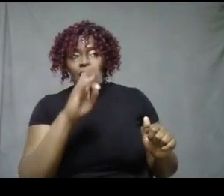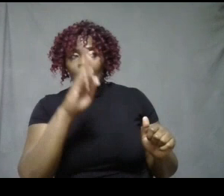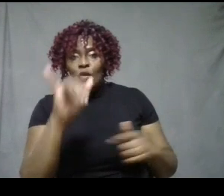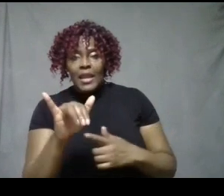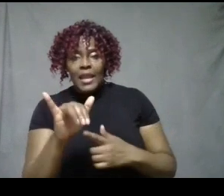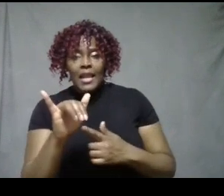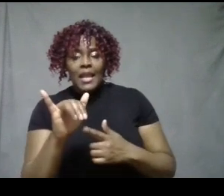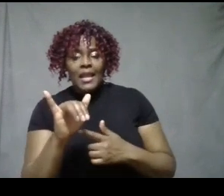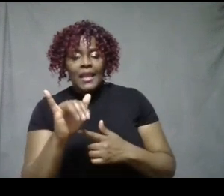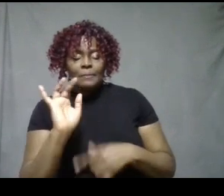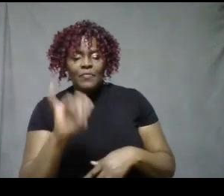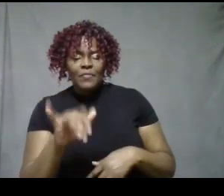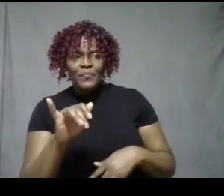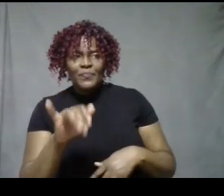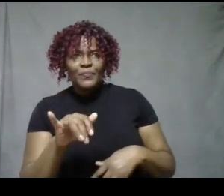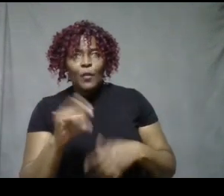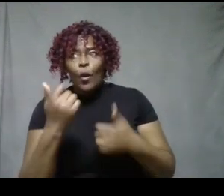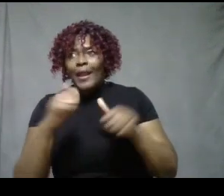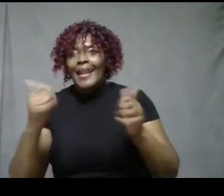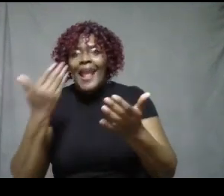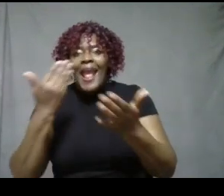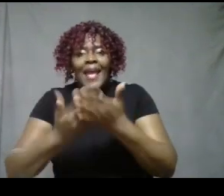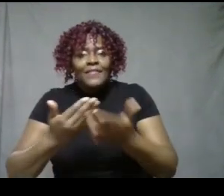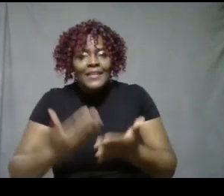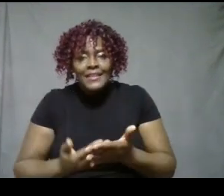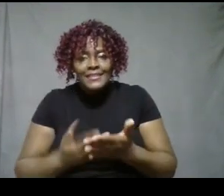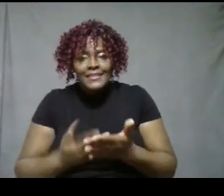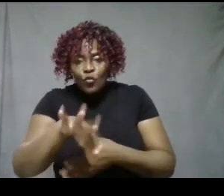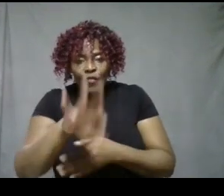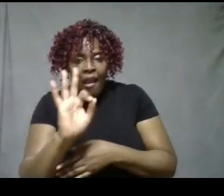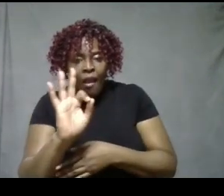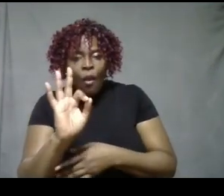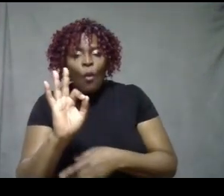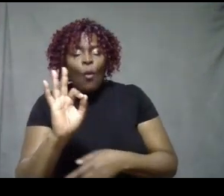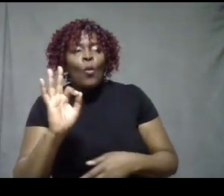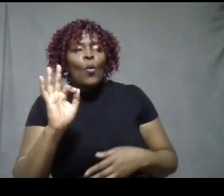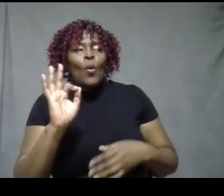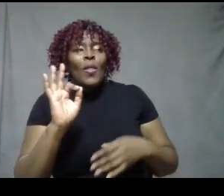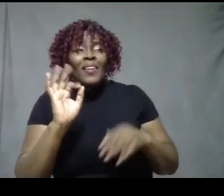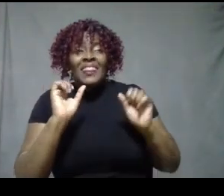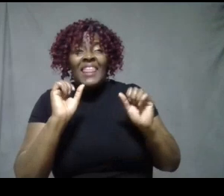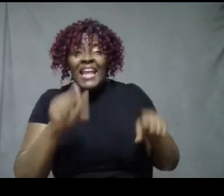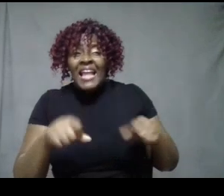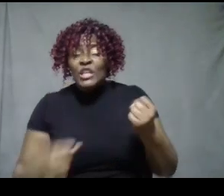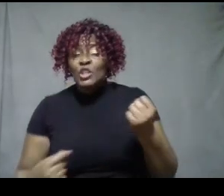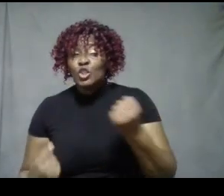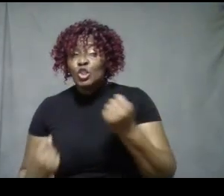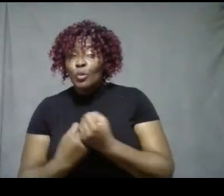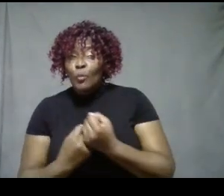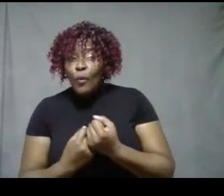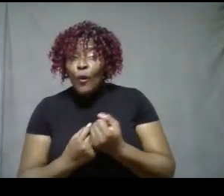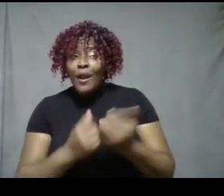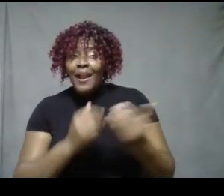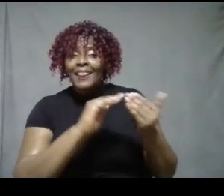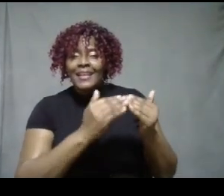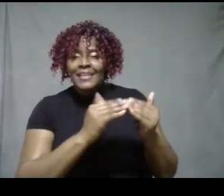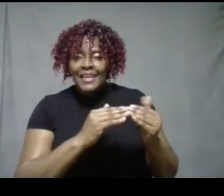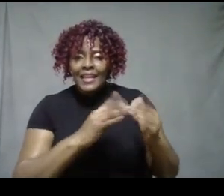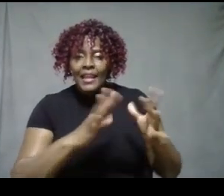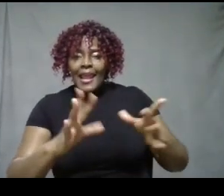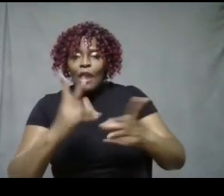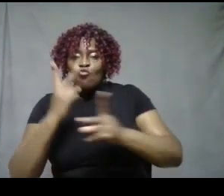would, any evidence that came out of that discovery would support the city retaining